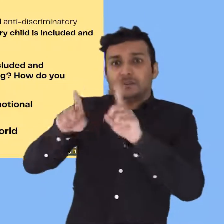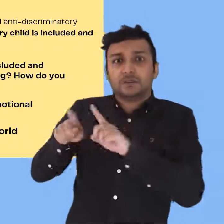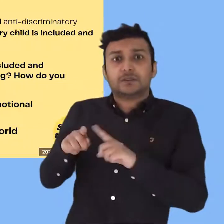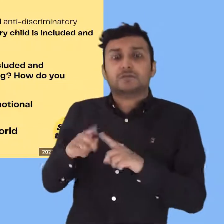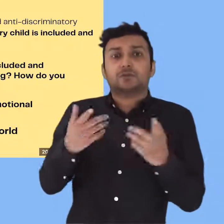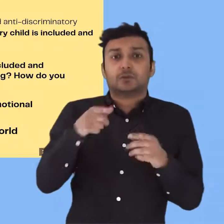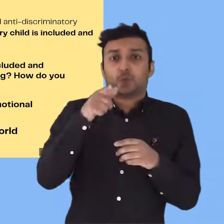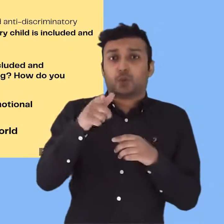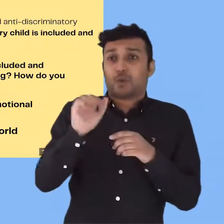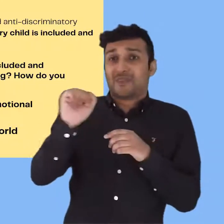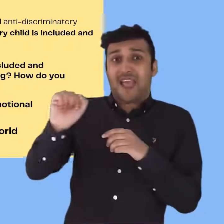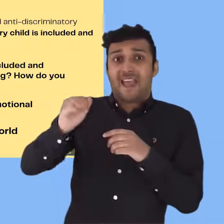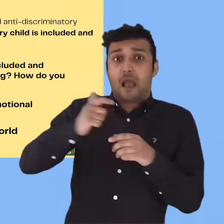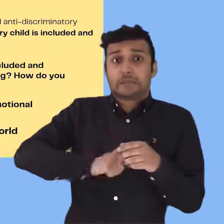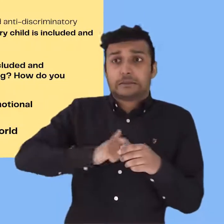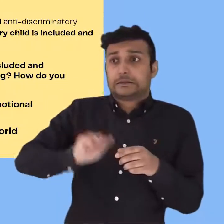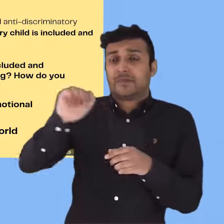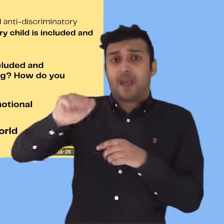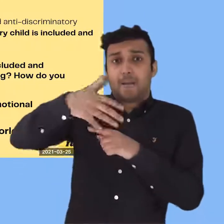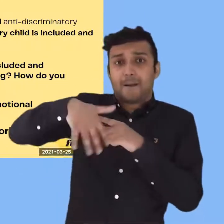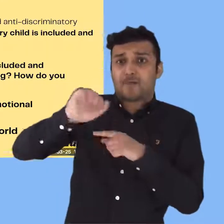erasing those backgrounds, because